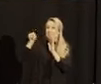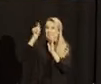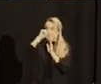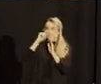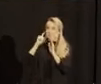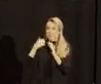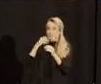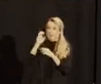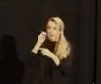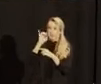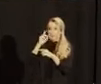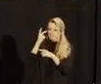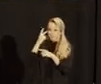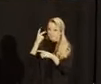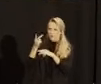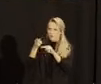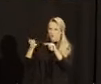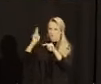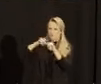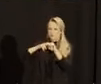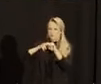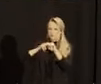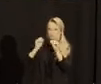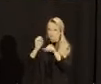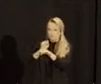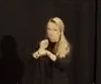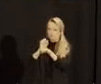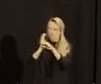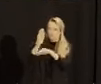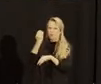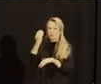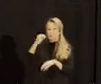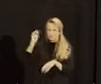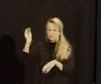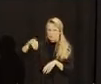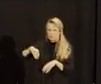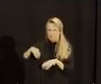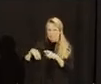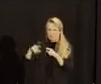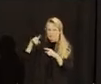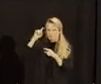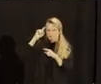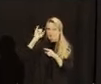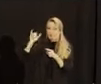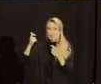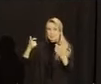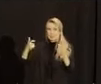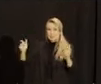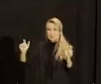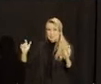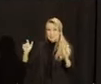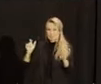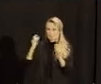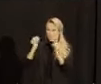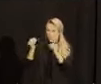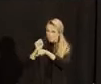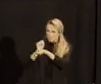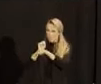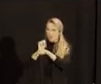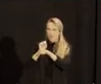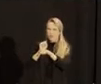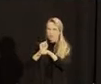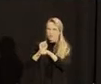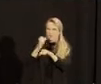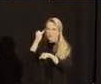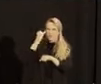over 14%. That is massive. And it again goes to what Maria was saying, is that, we put families,